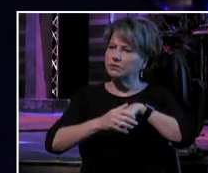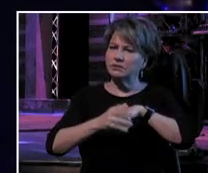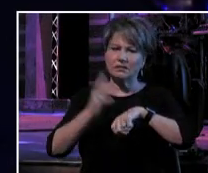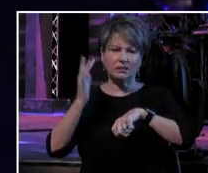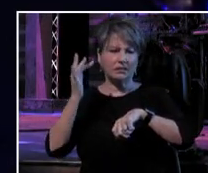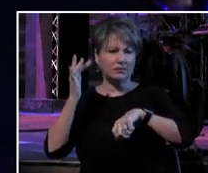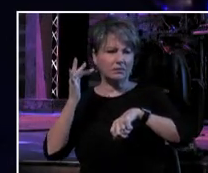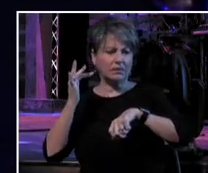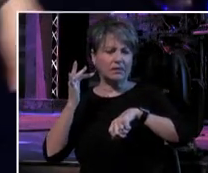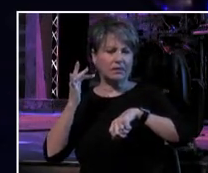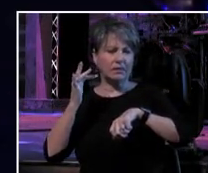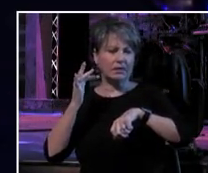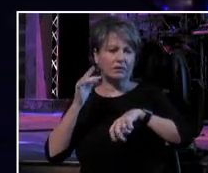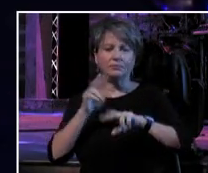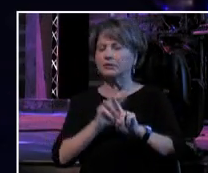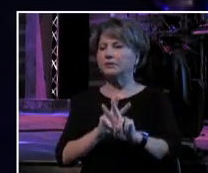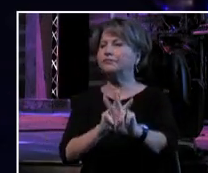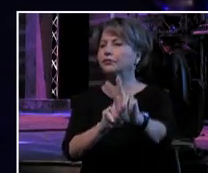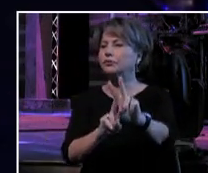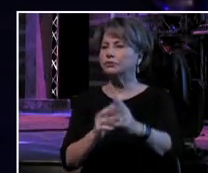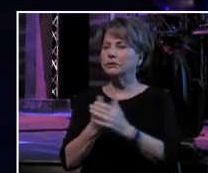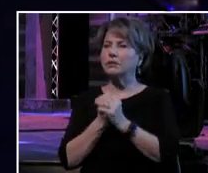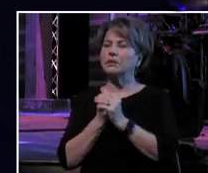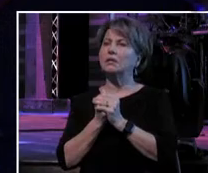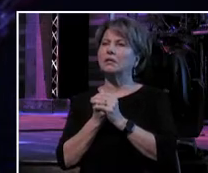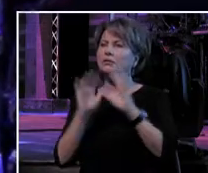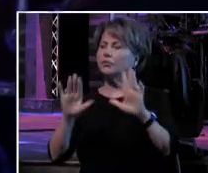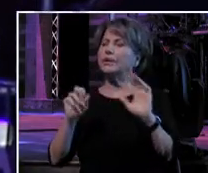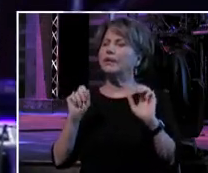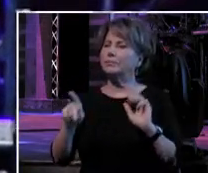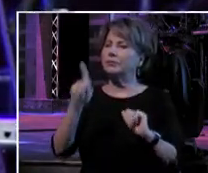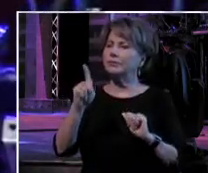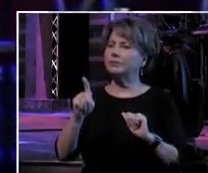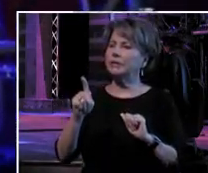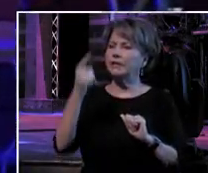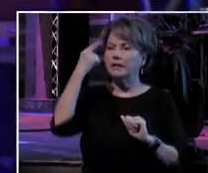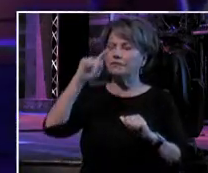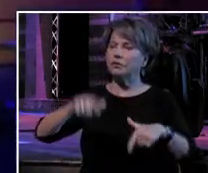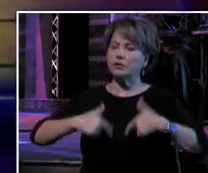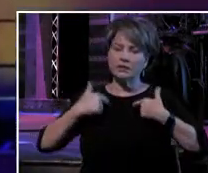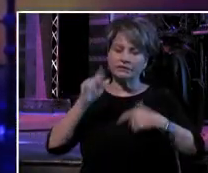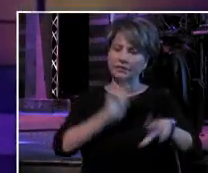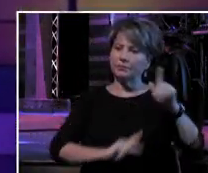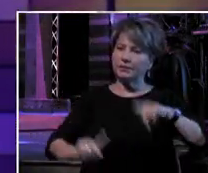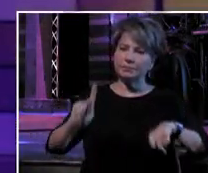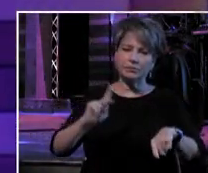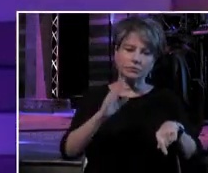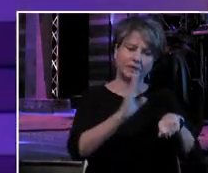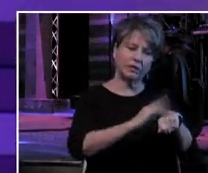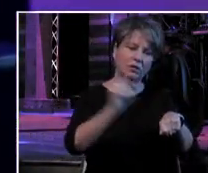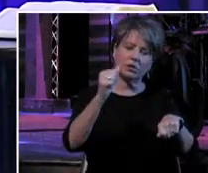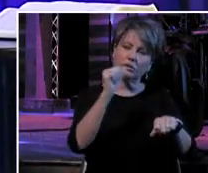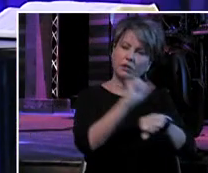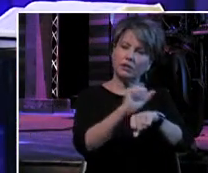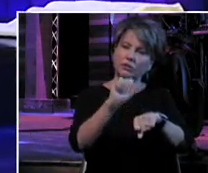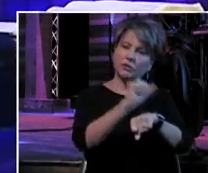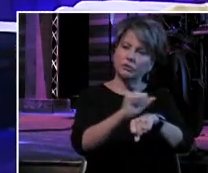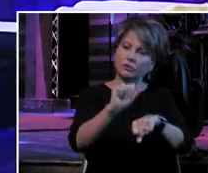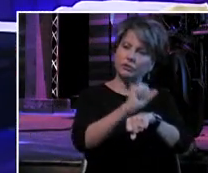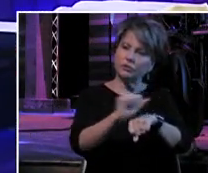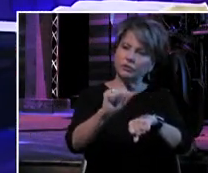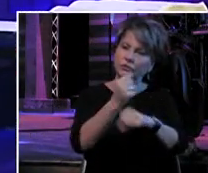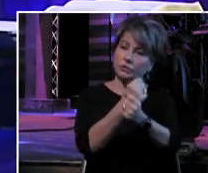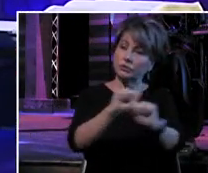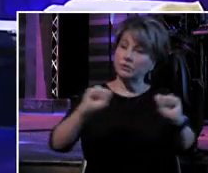And what a great opportunity to really call people to the saving work of Jesus Christ,